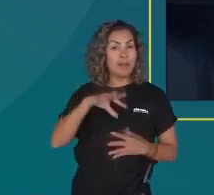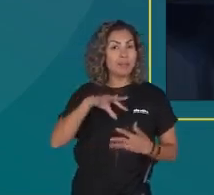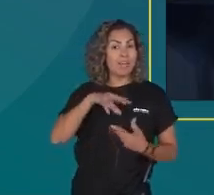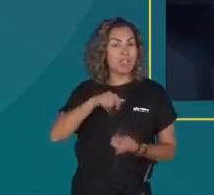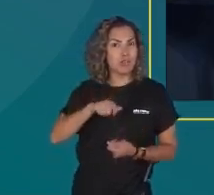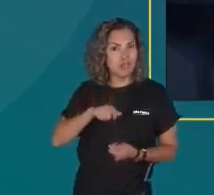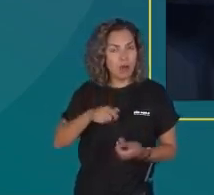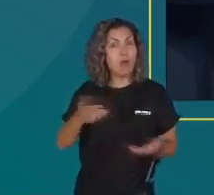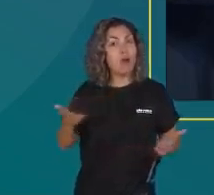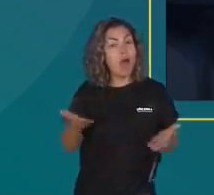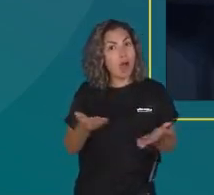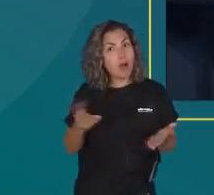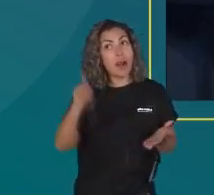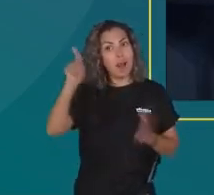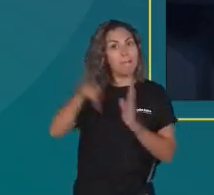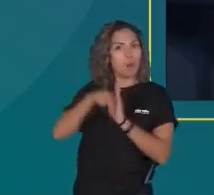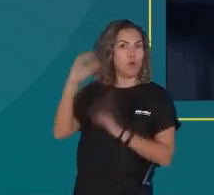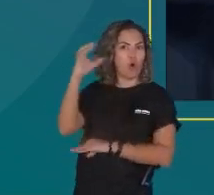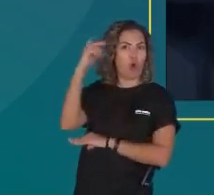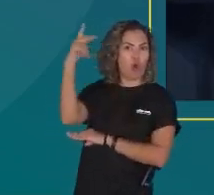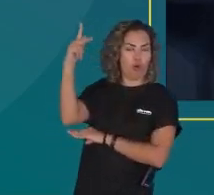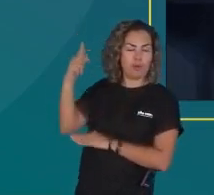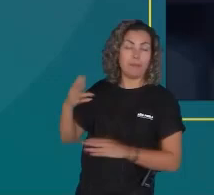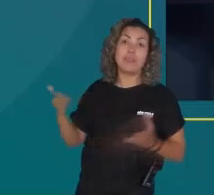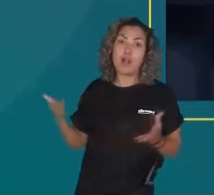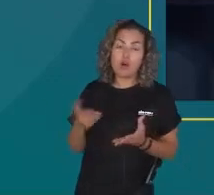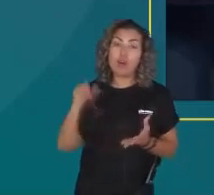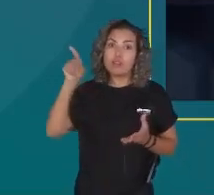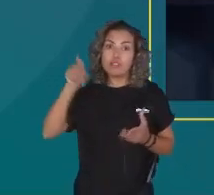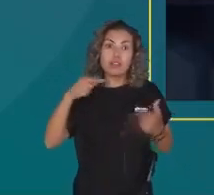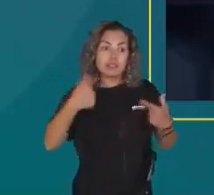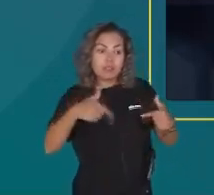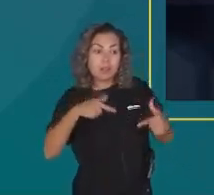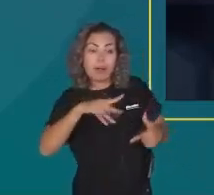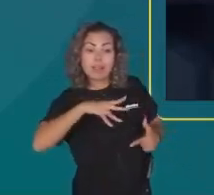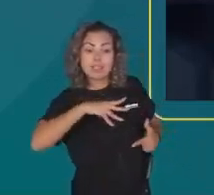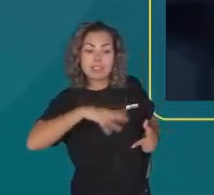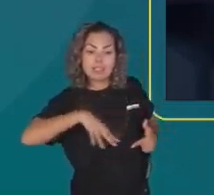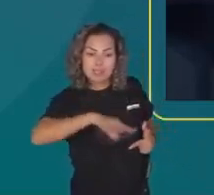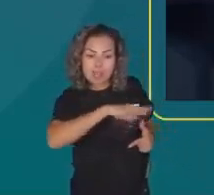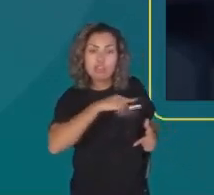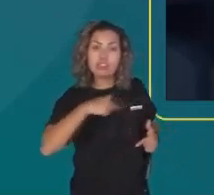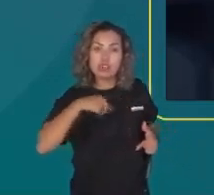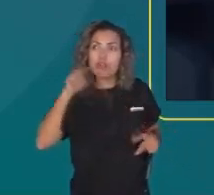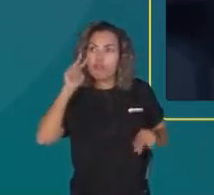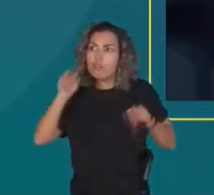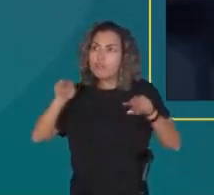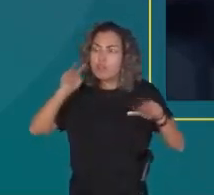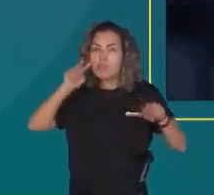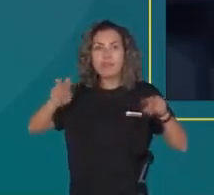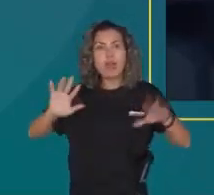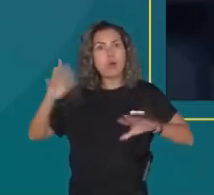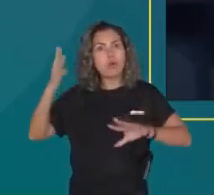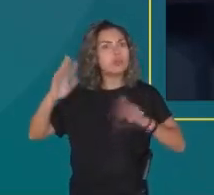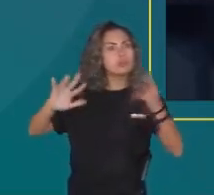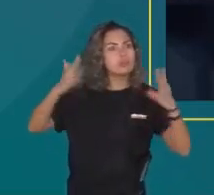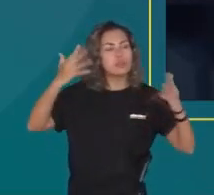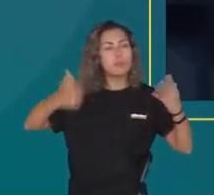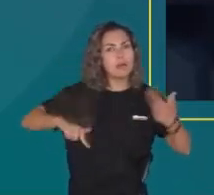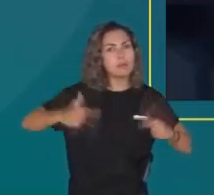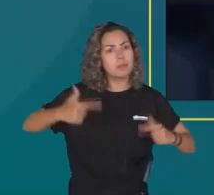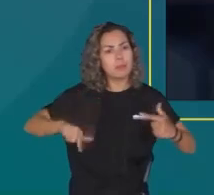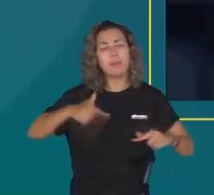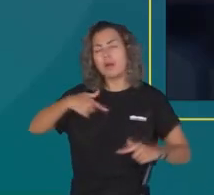in a city. Yep. We see this trend more and more. We've always seen, and I mean, this is also true for Curitiba,